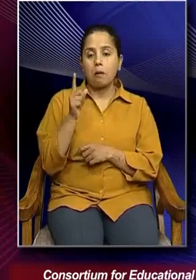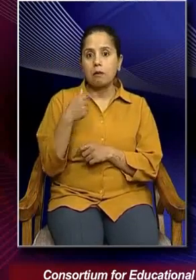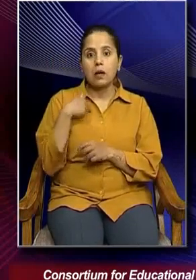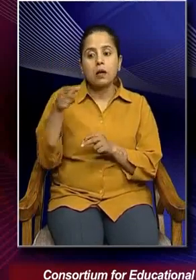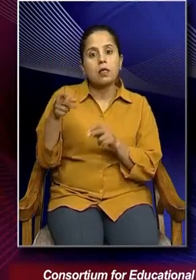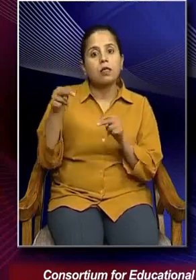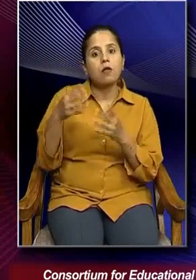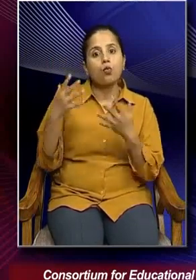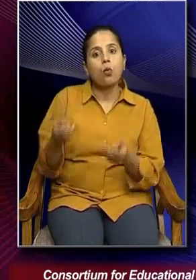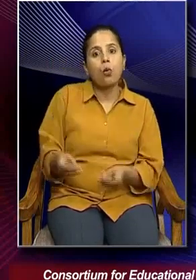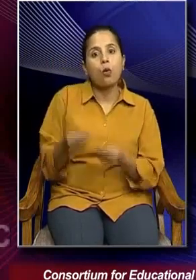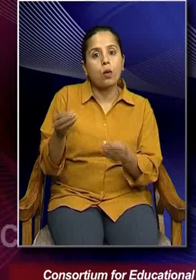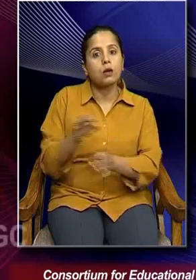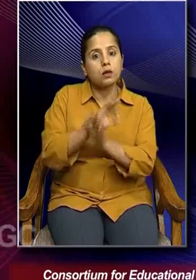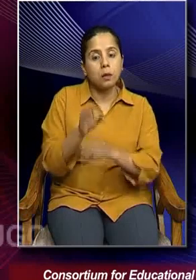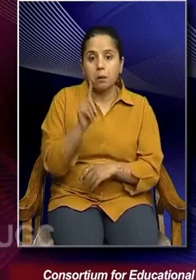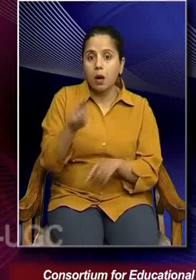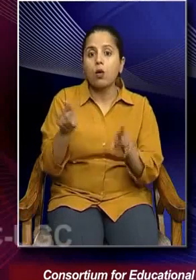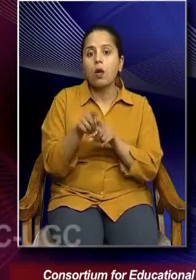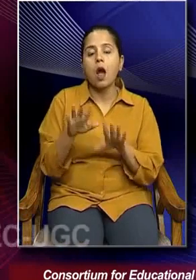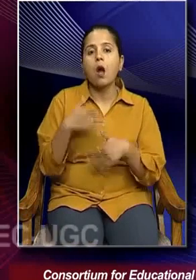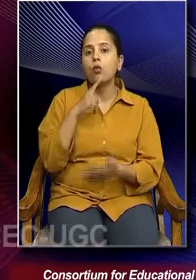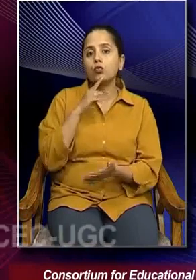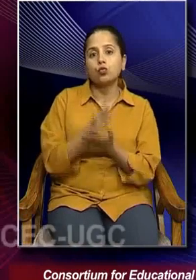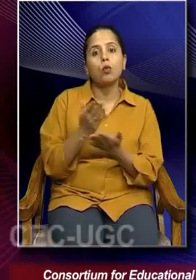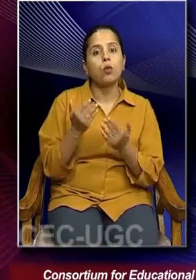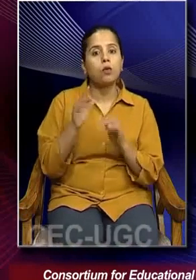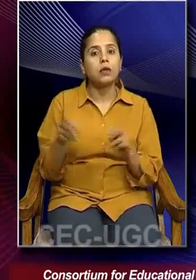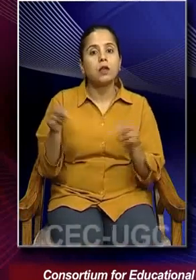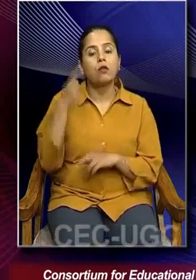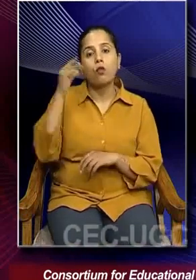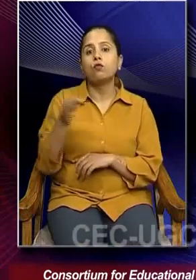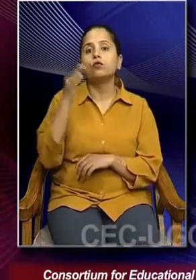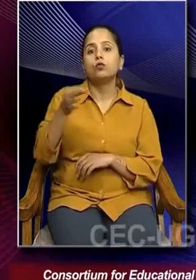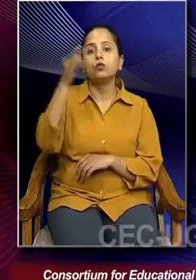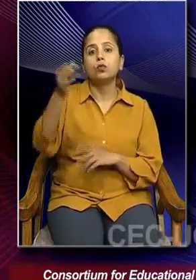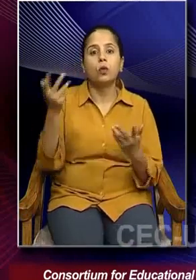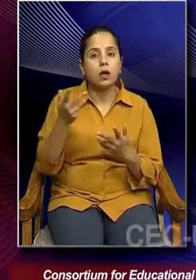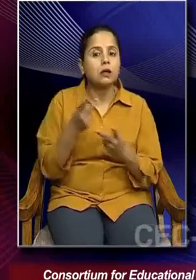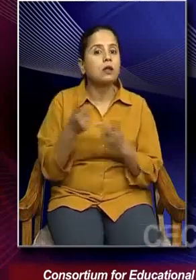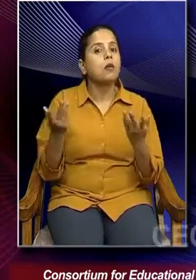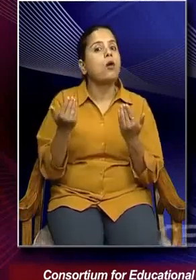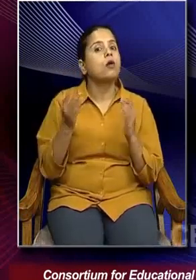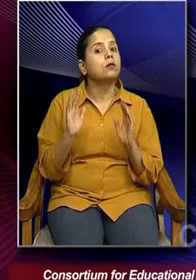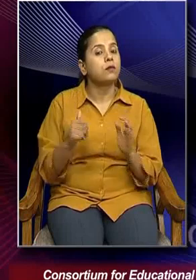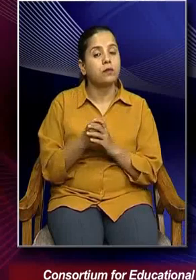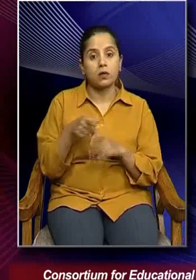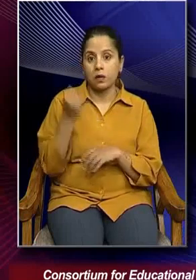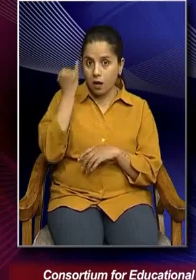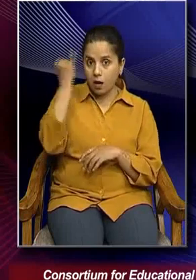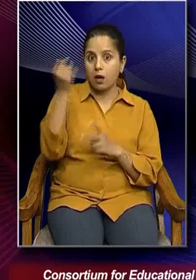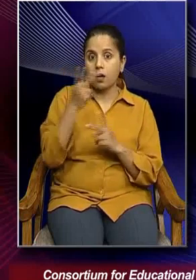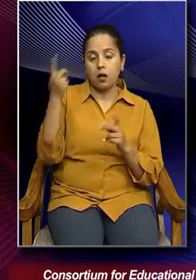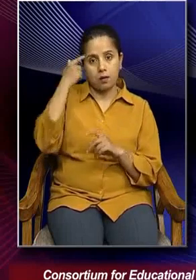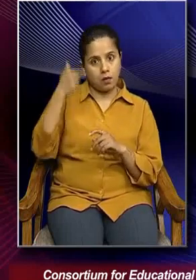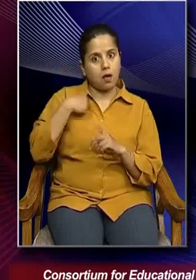need of the current generation, but also how can we ensure the need for the future generation to be met as well. And with this idea into